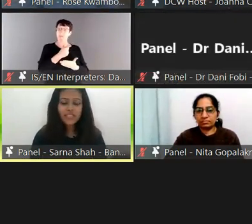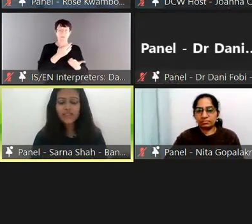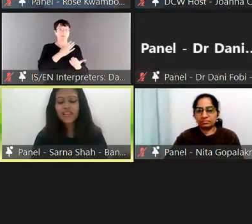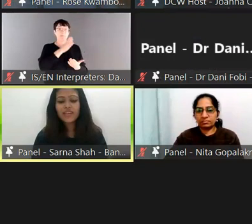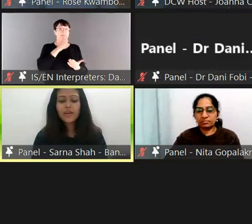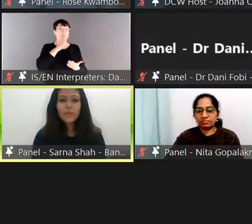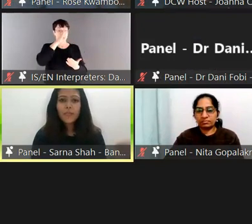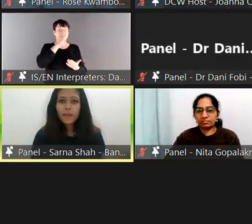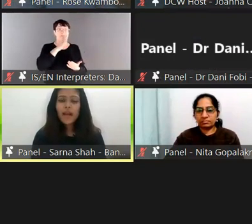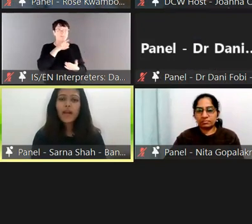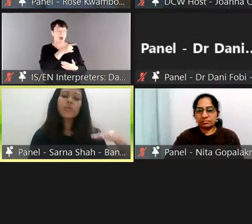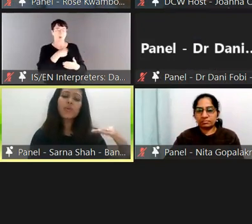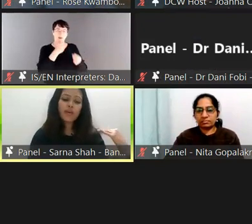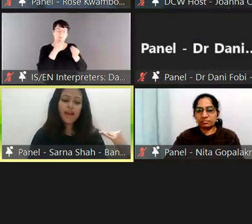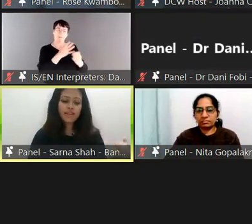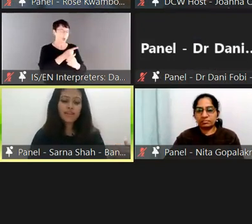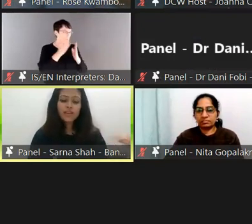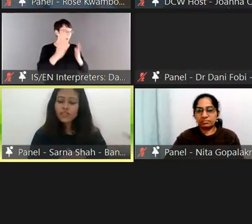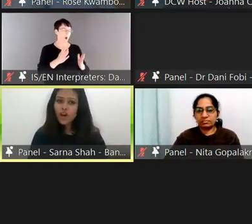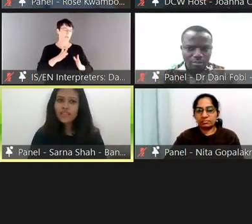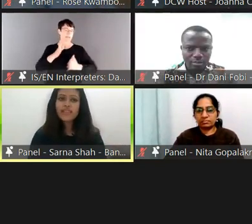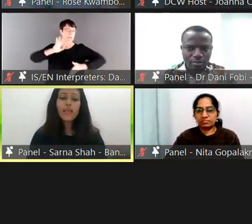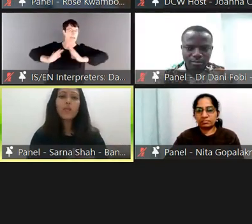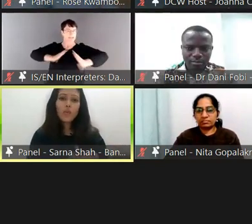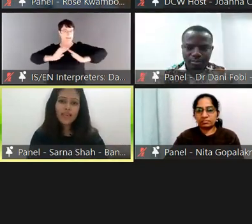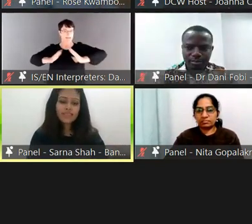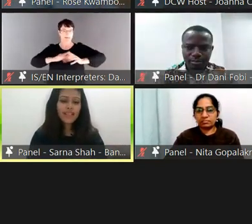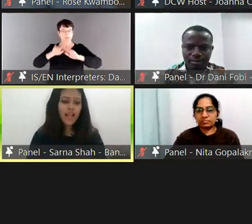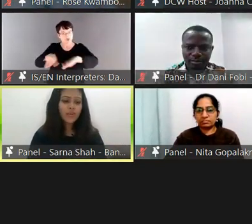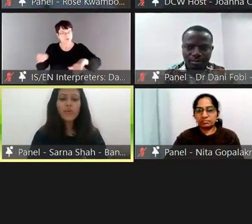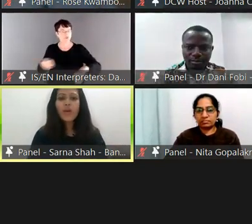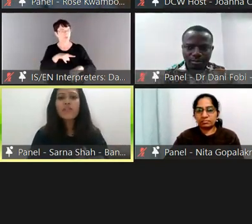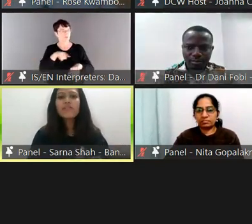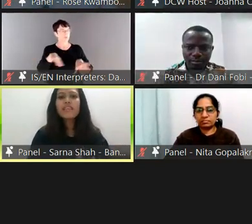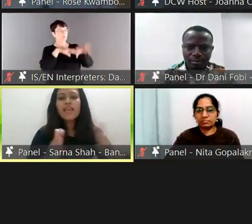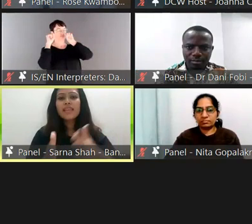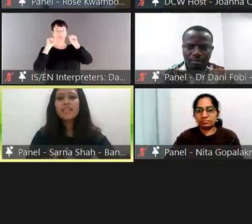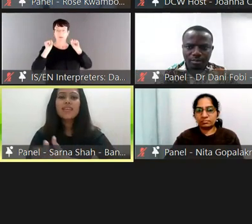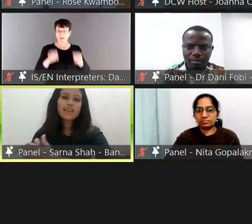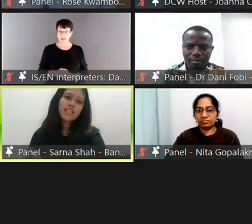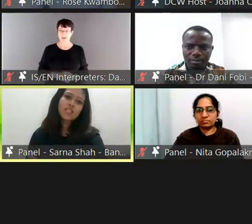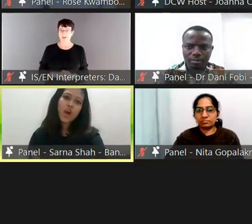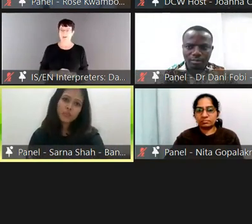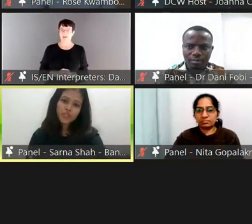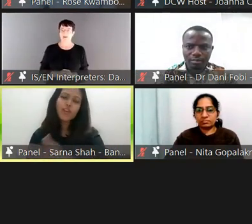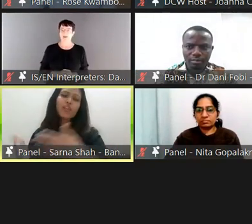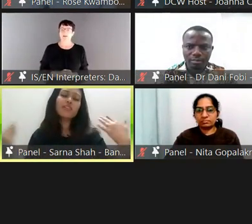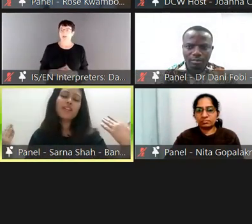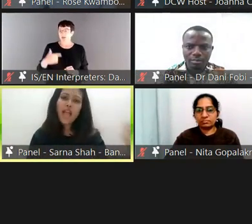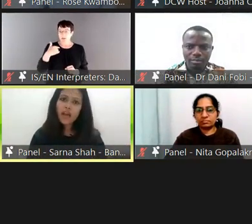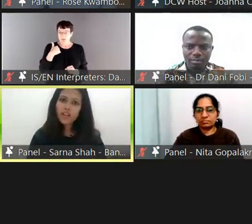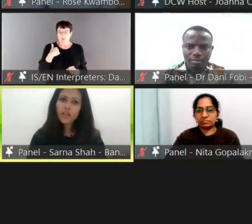deaf children, but we are showing them ways like you have this and this